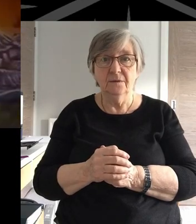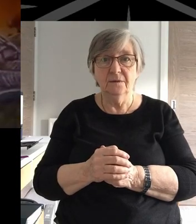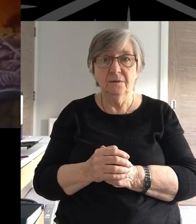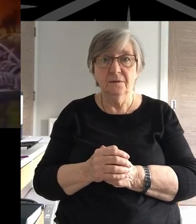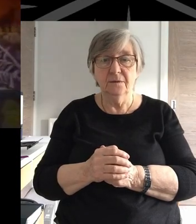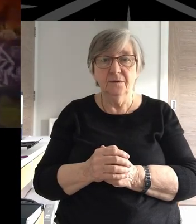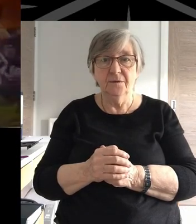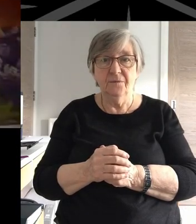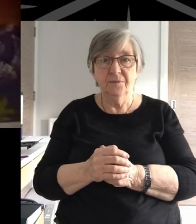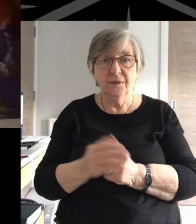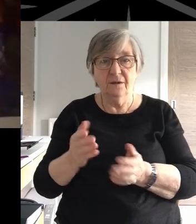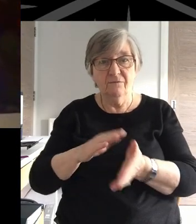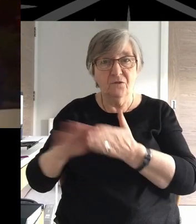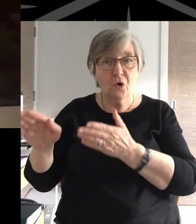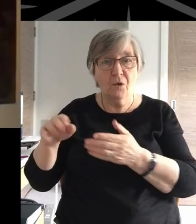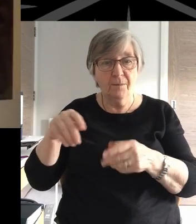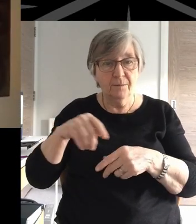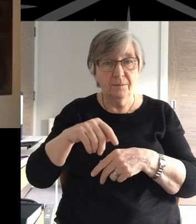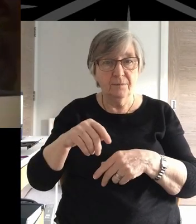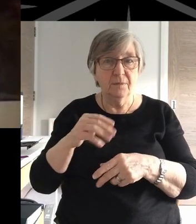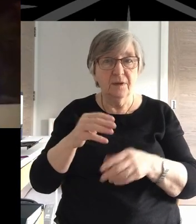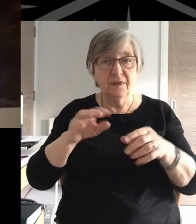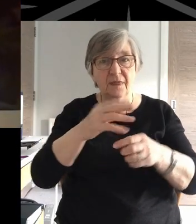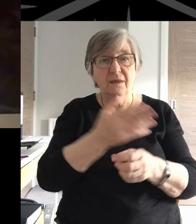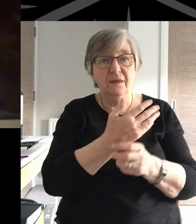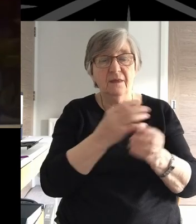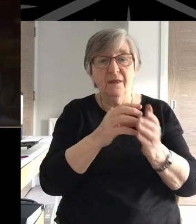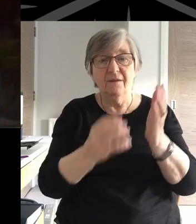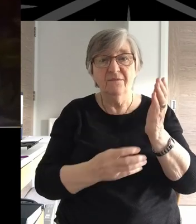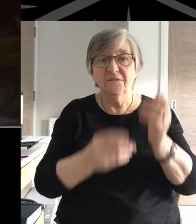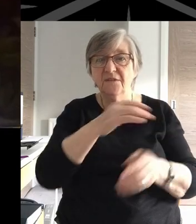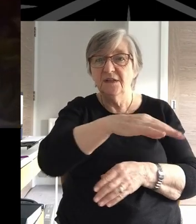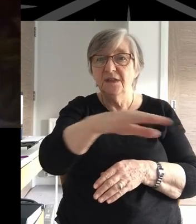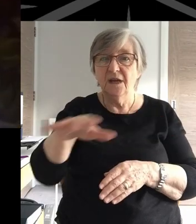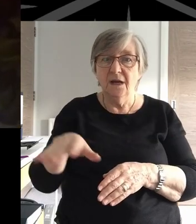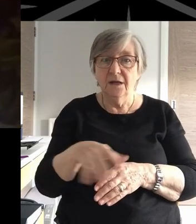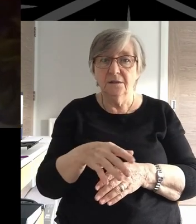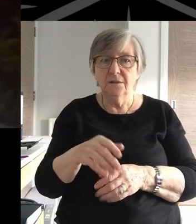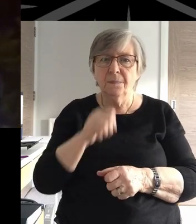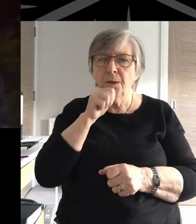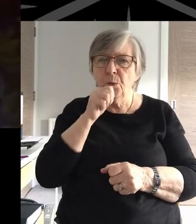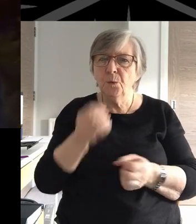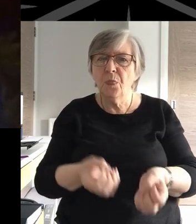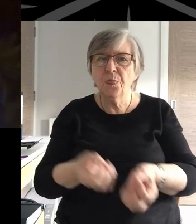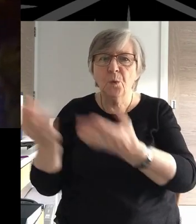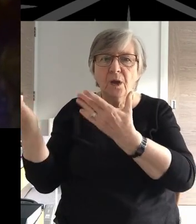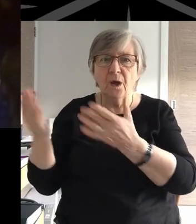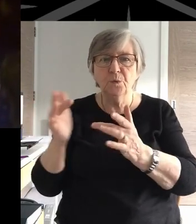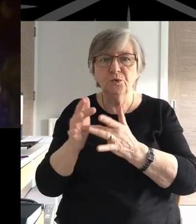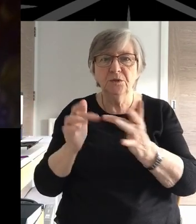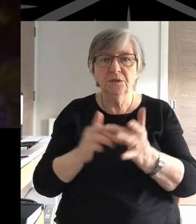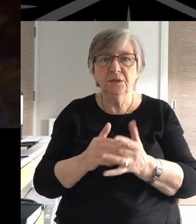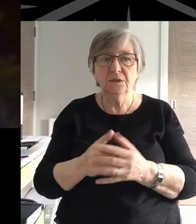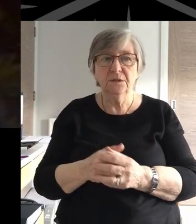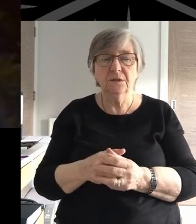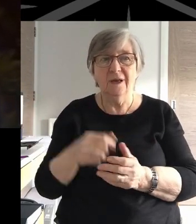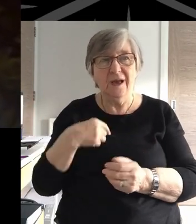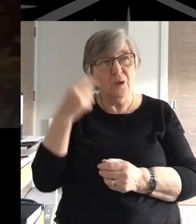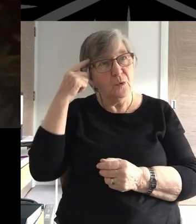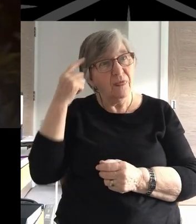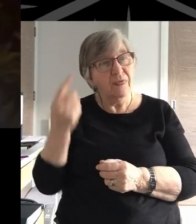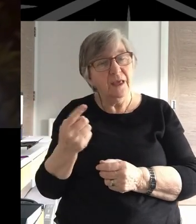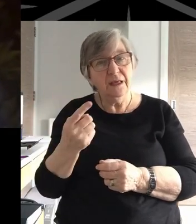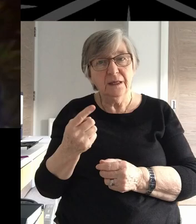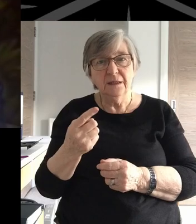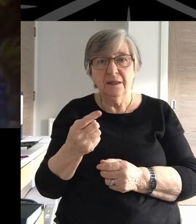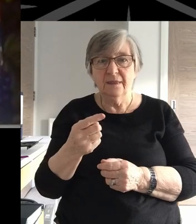the wine press, the vineyard. Who is throwing him out? I would guess